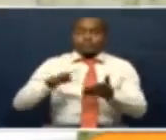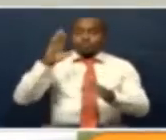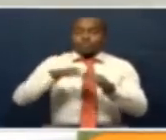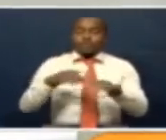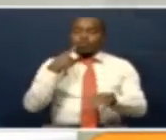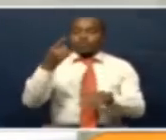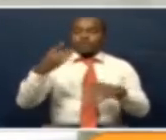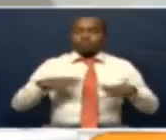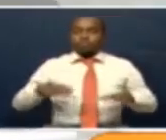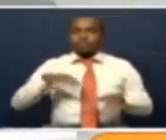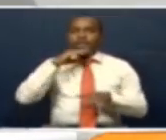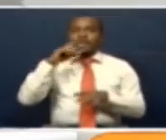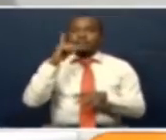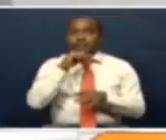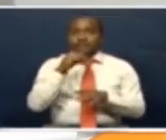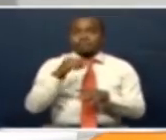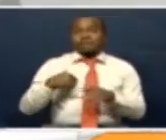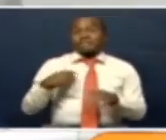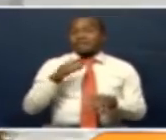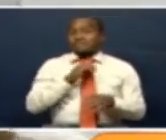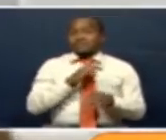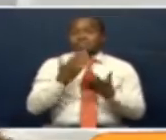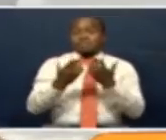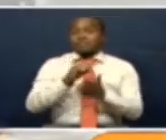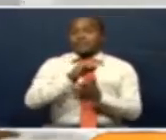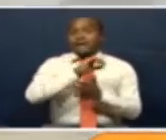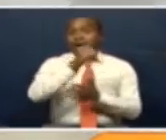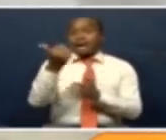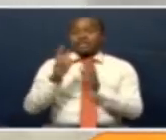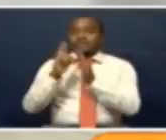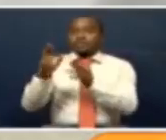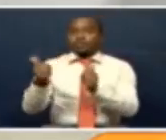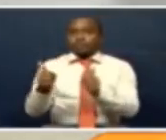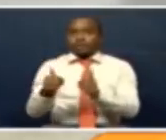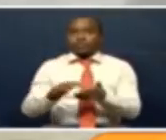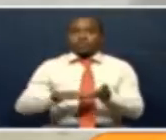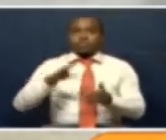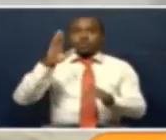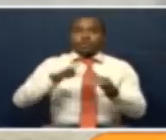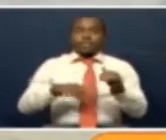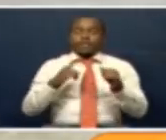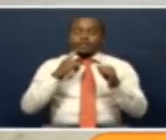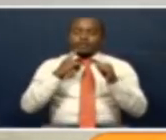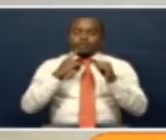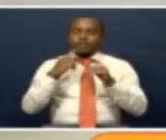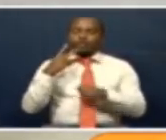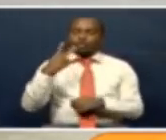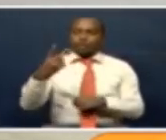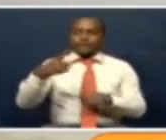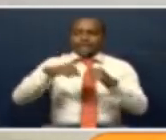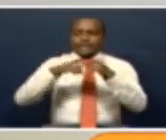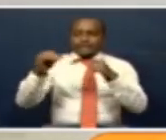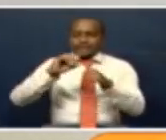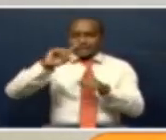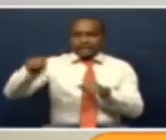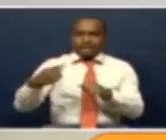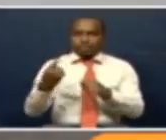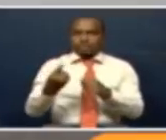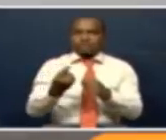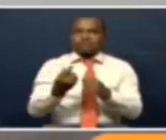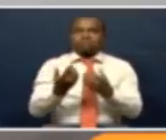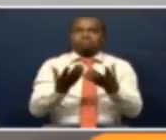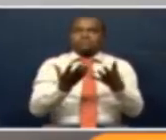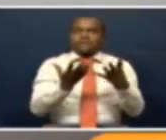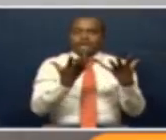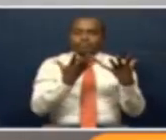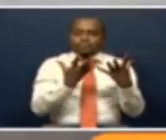have died, but there could be more unreported deaths. Over 260,000 people have been displaced from their homes and are